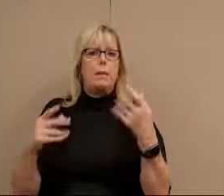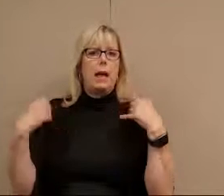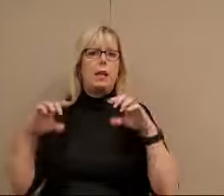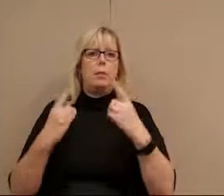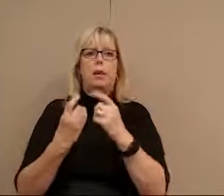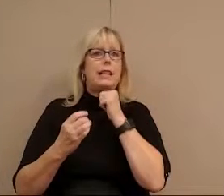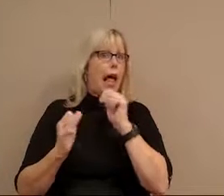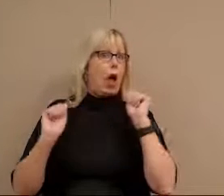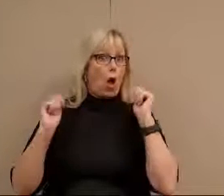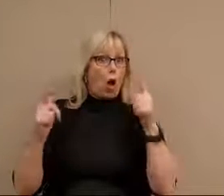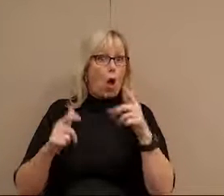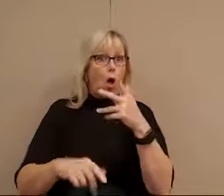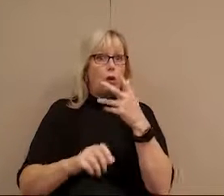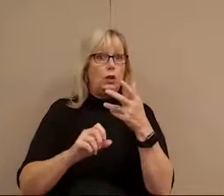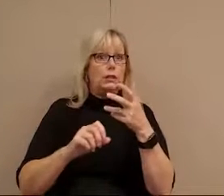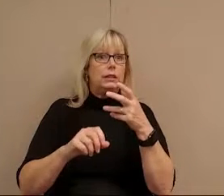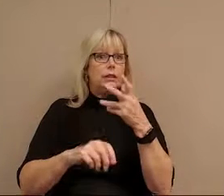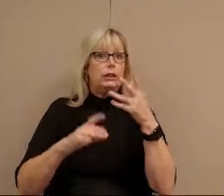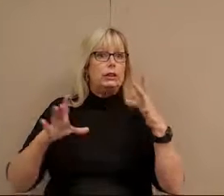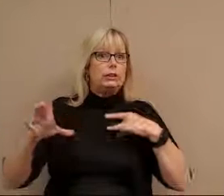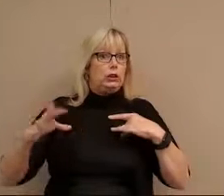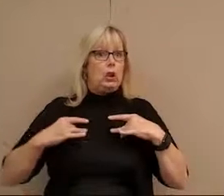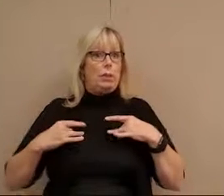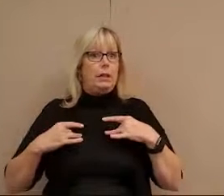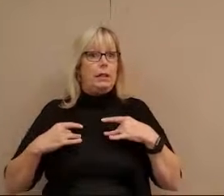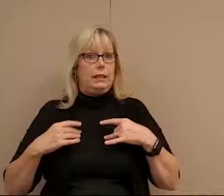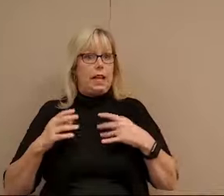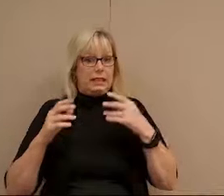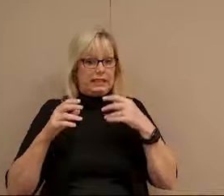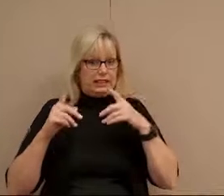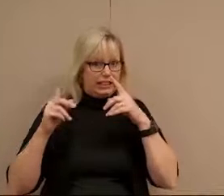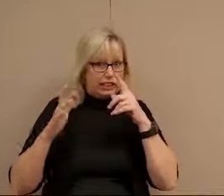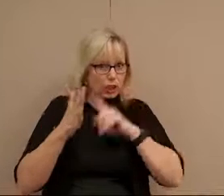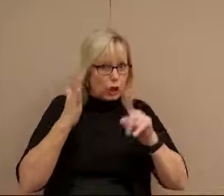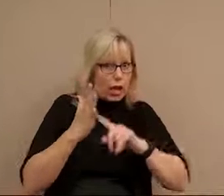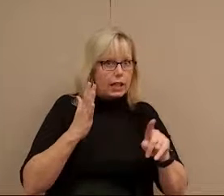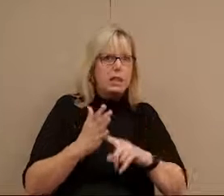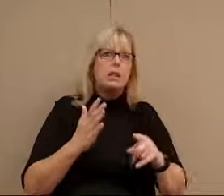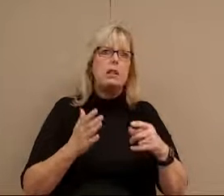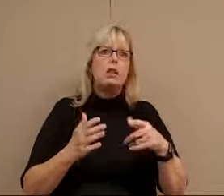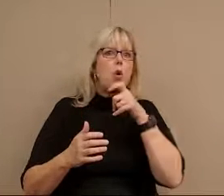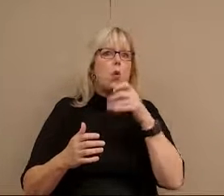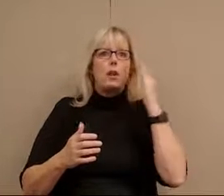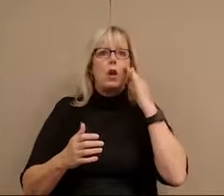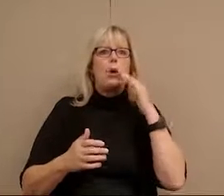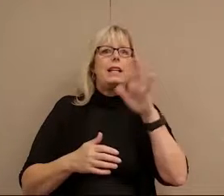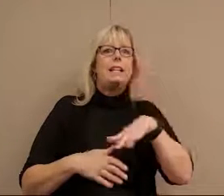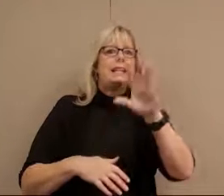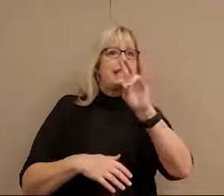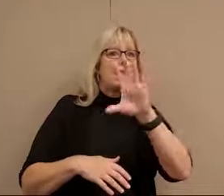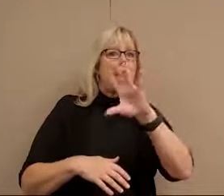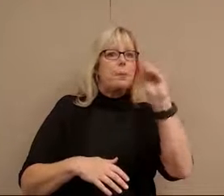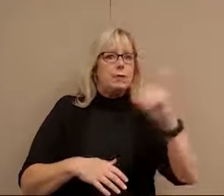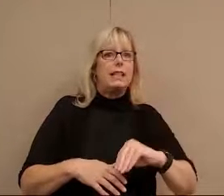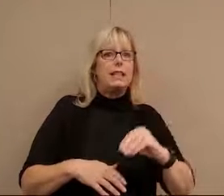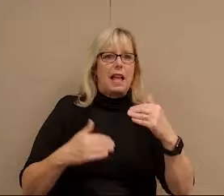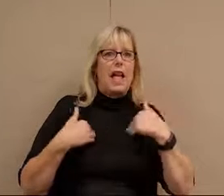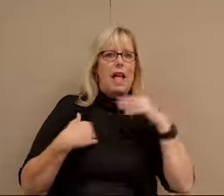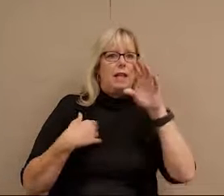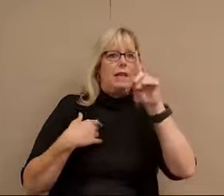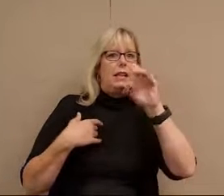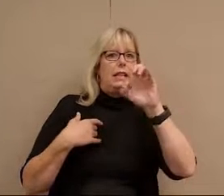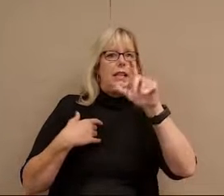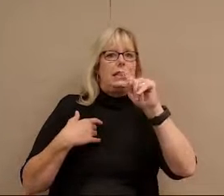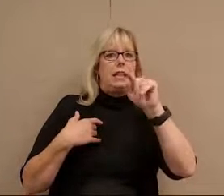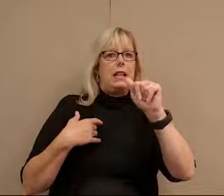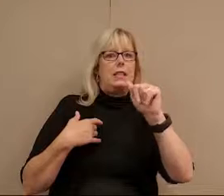all cases are typed, but for those that the state does type and give us the variant information, 75% of the Delta variant and about